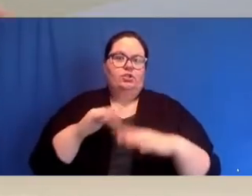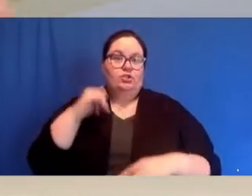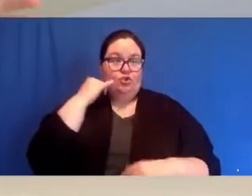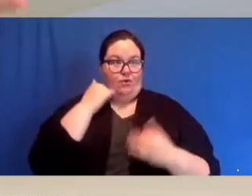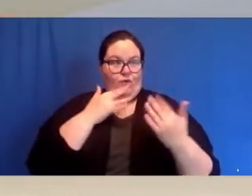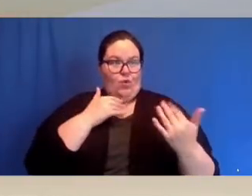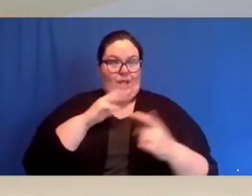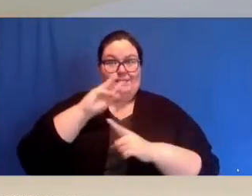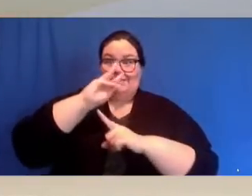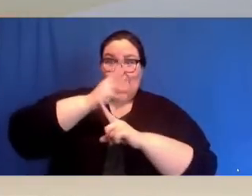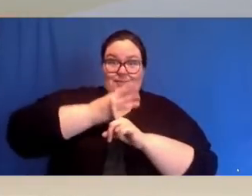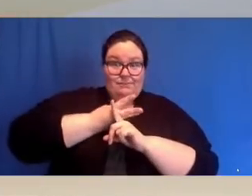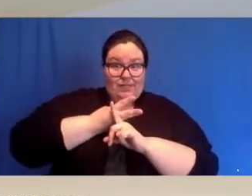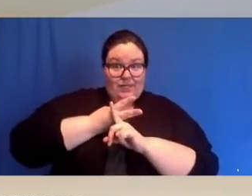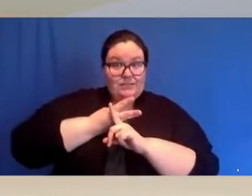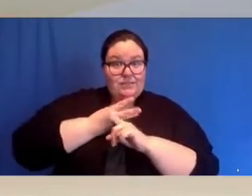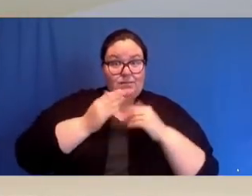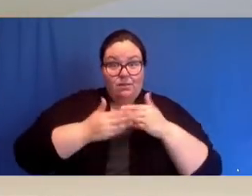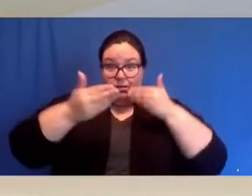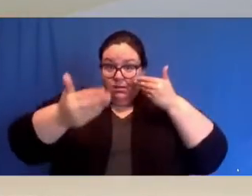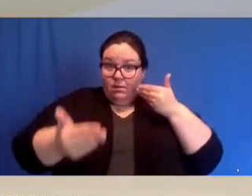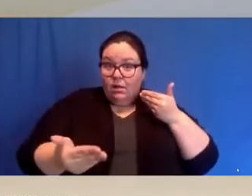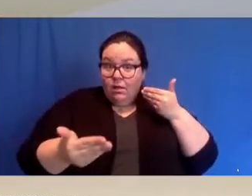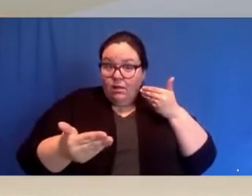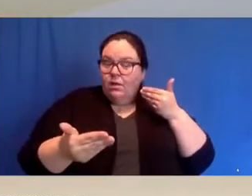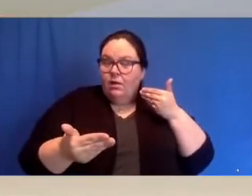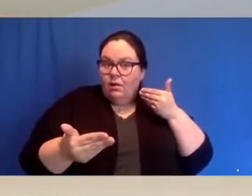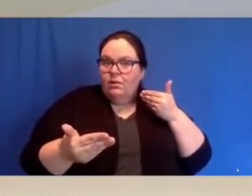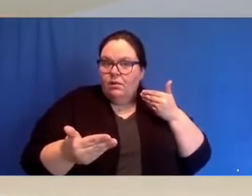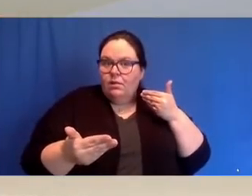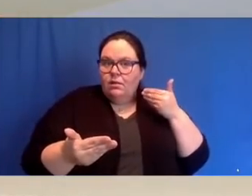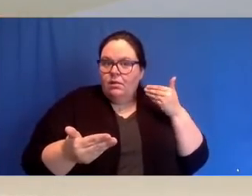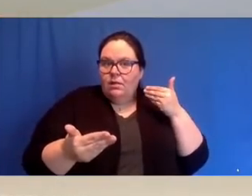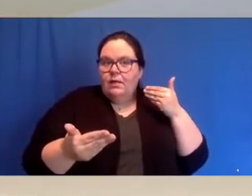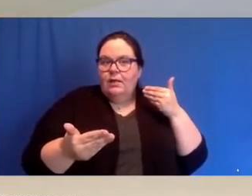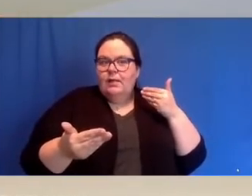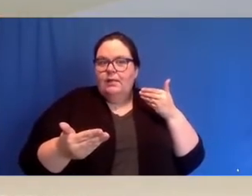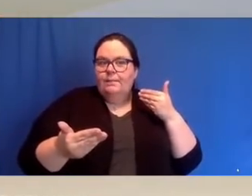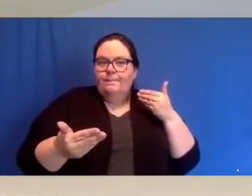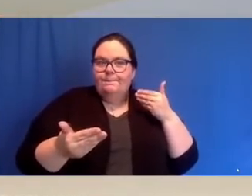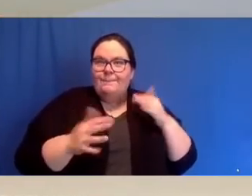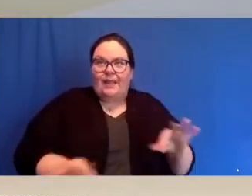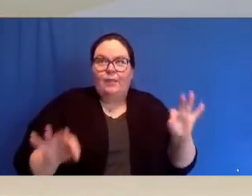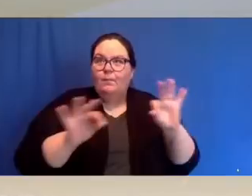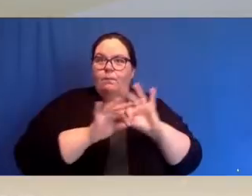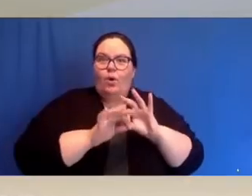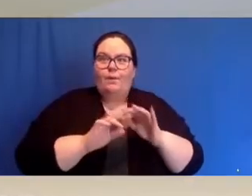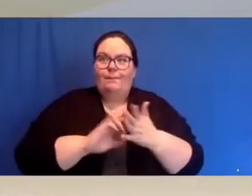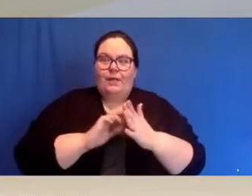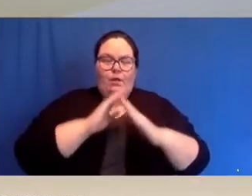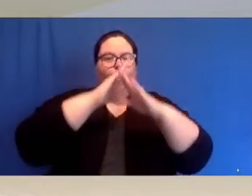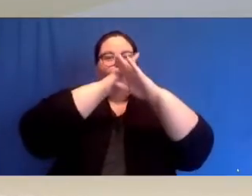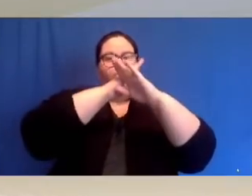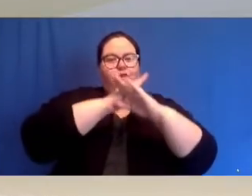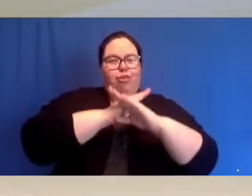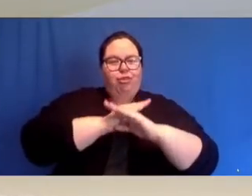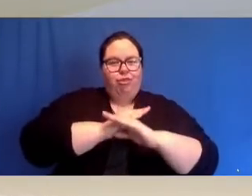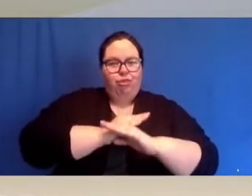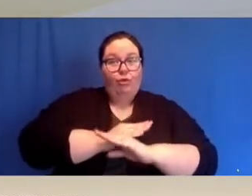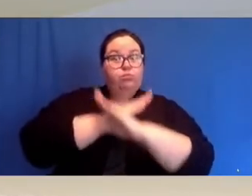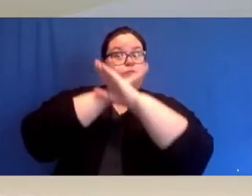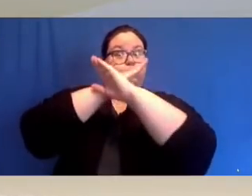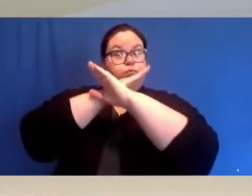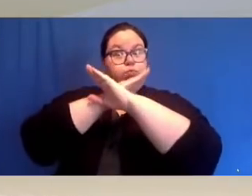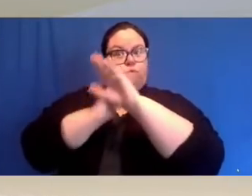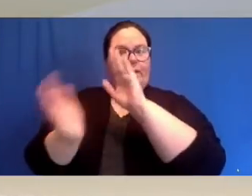we can sort of have that interval before boostering, it's that important point where we can then make sure people are